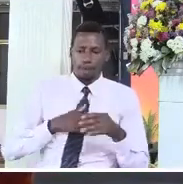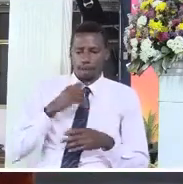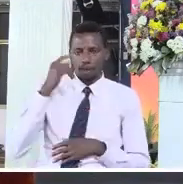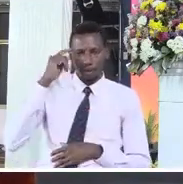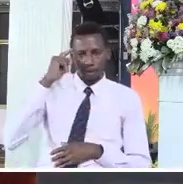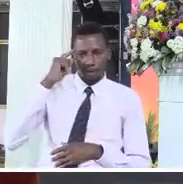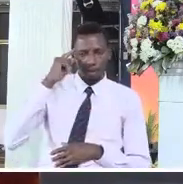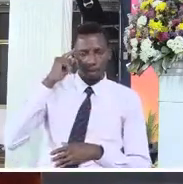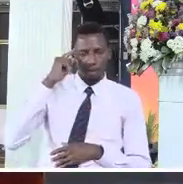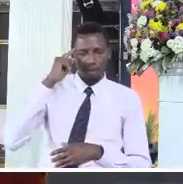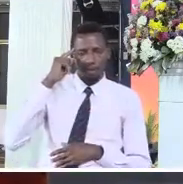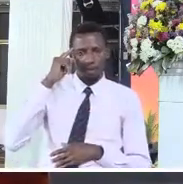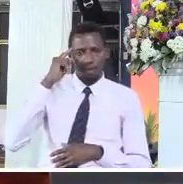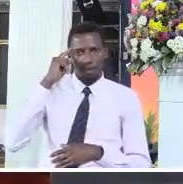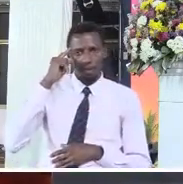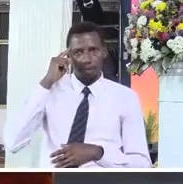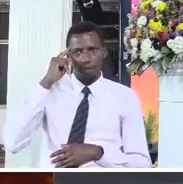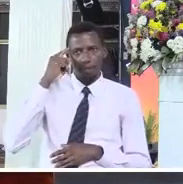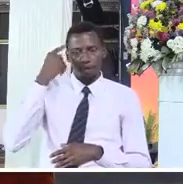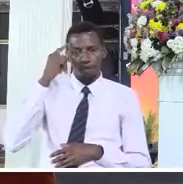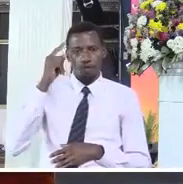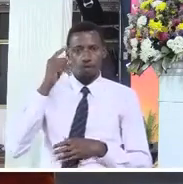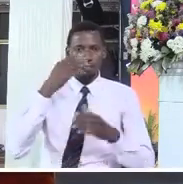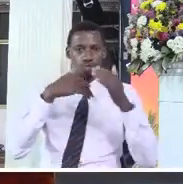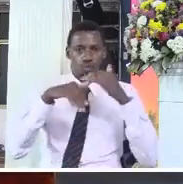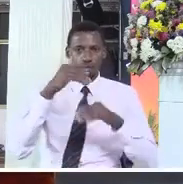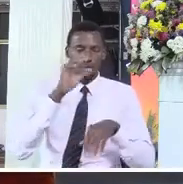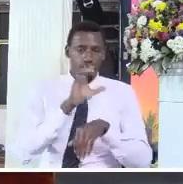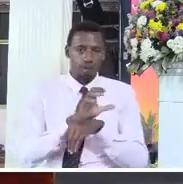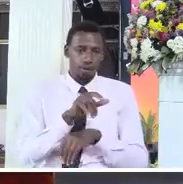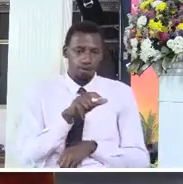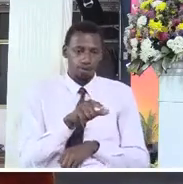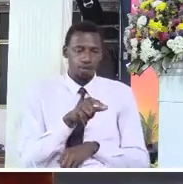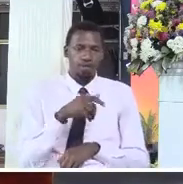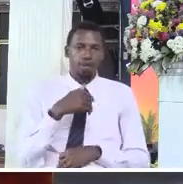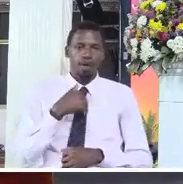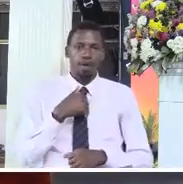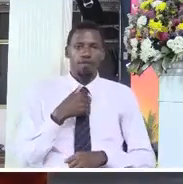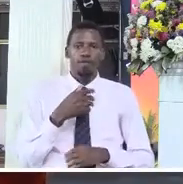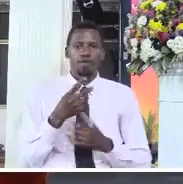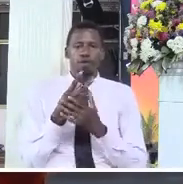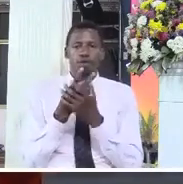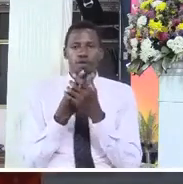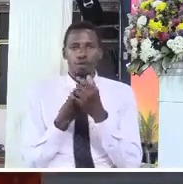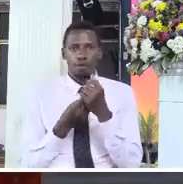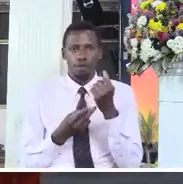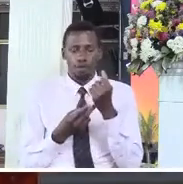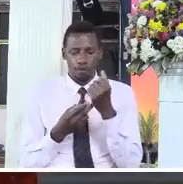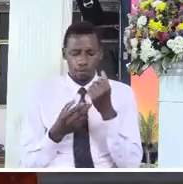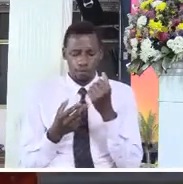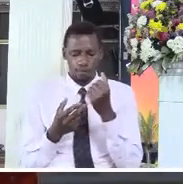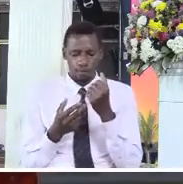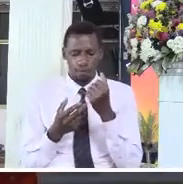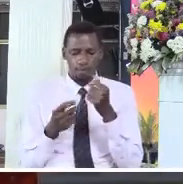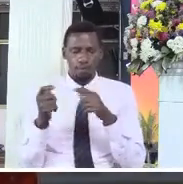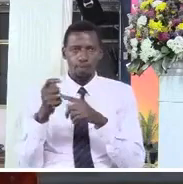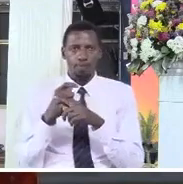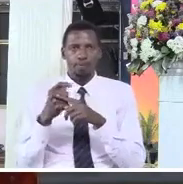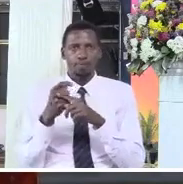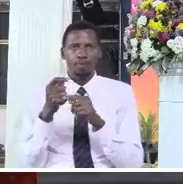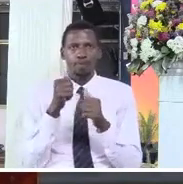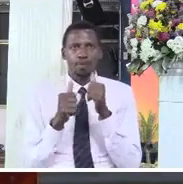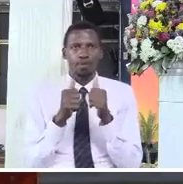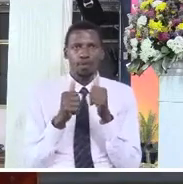perspective, for the campus church, there's both conscious, as in there's training